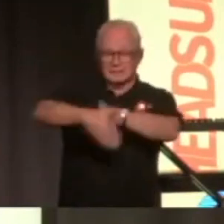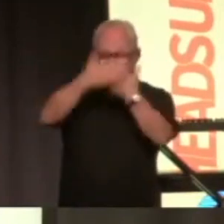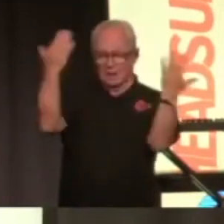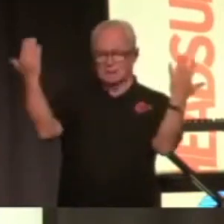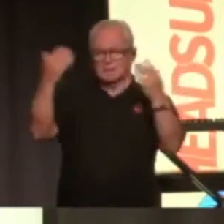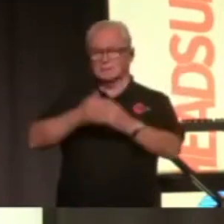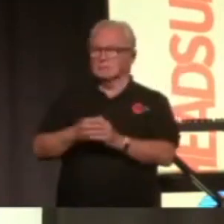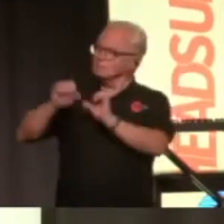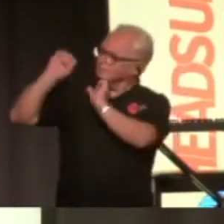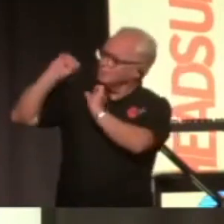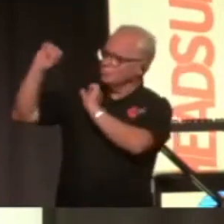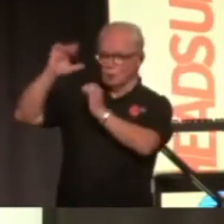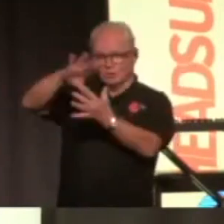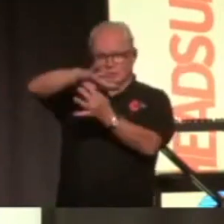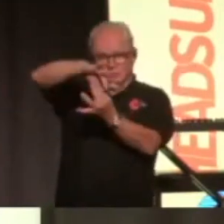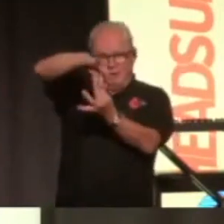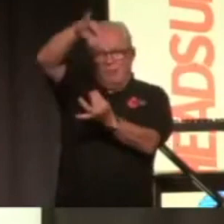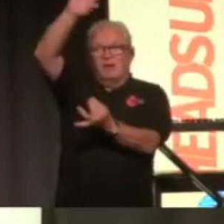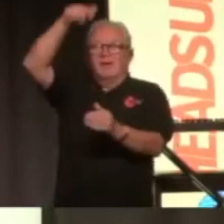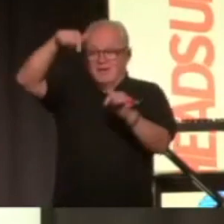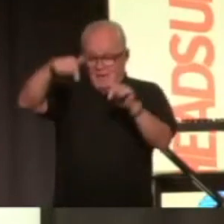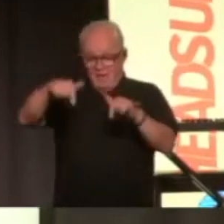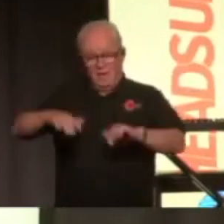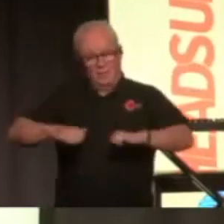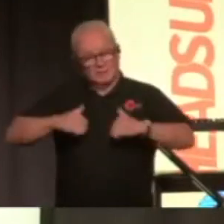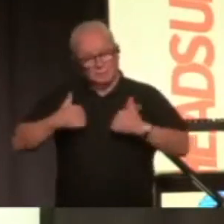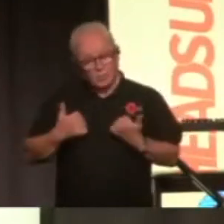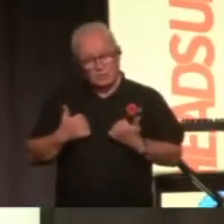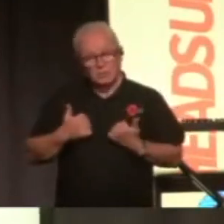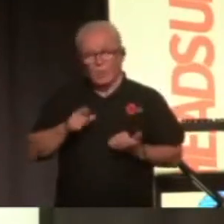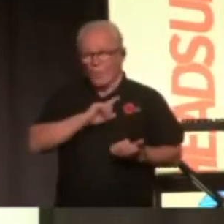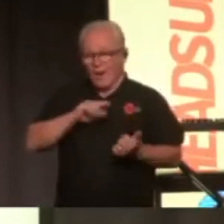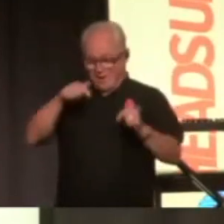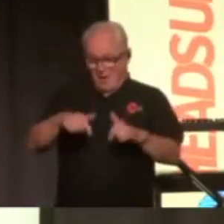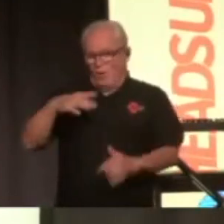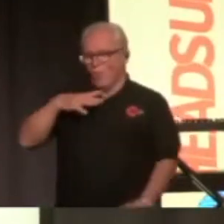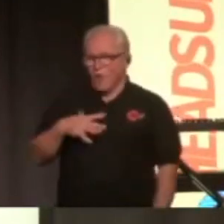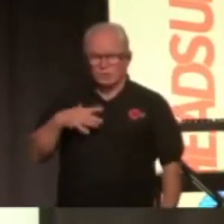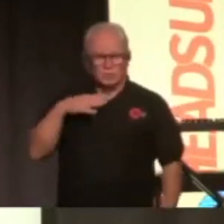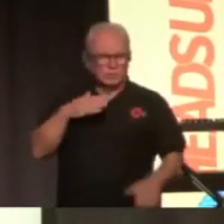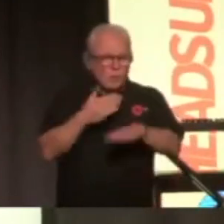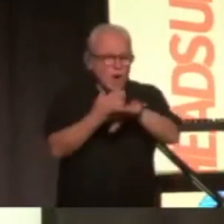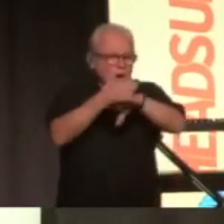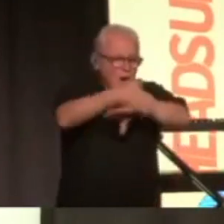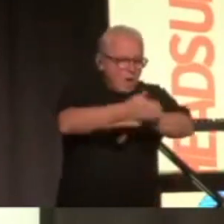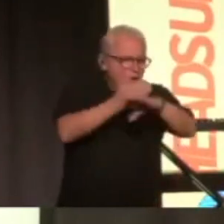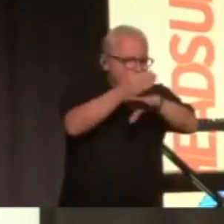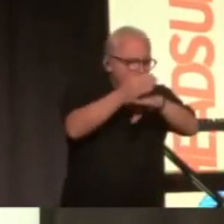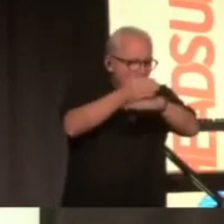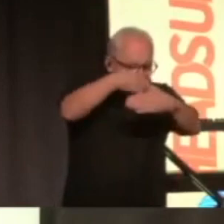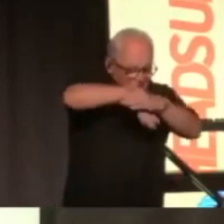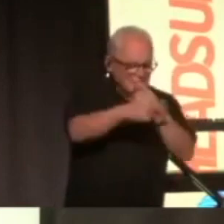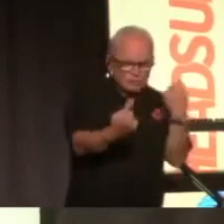Your Spirit is here this morning, and he's longing to do a work in each of us. And I just pray,